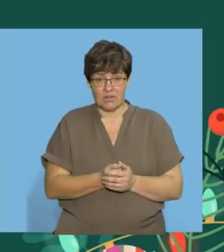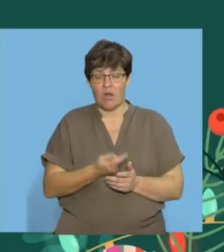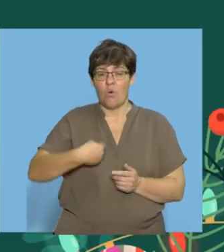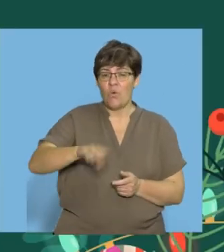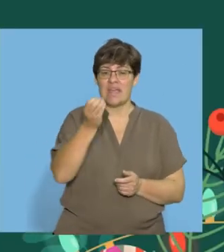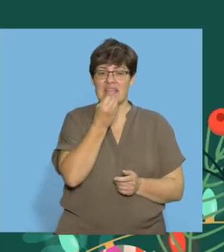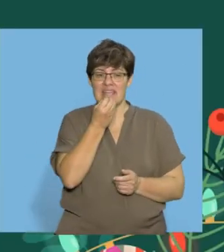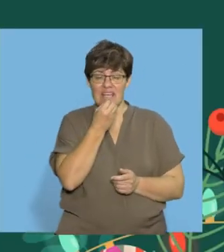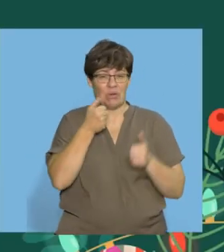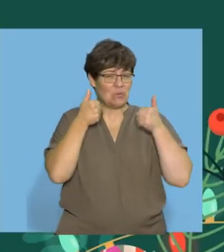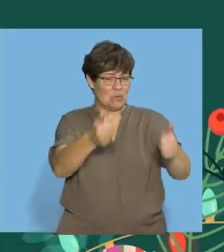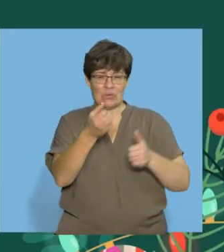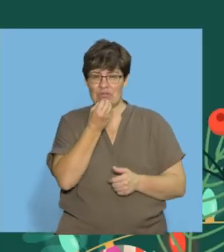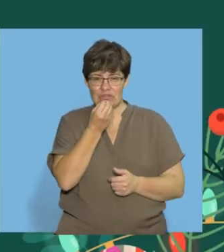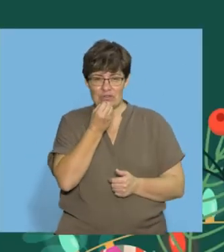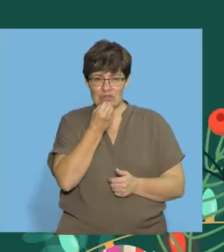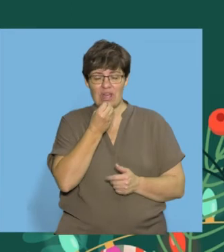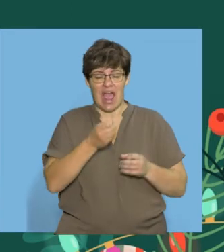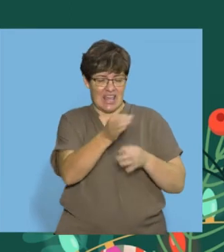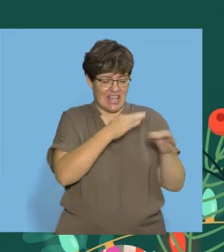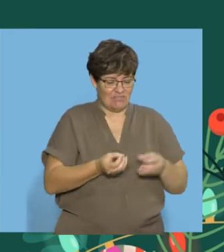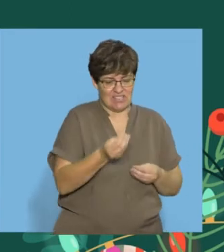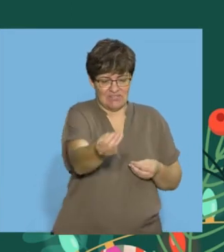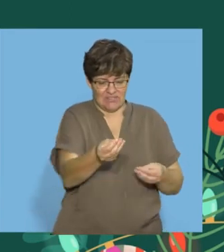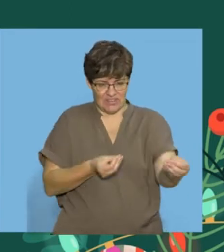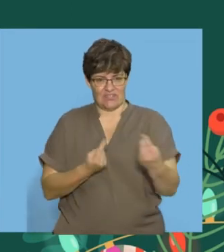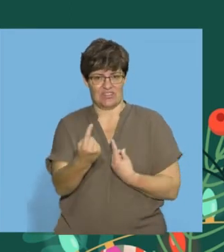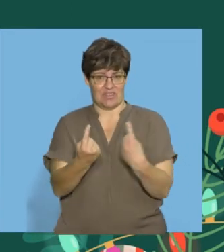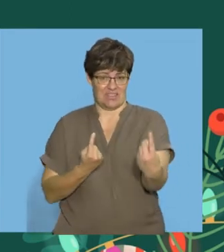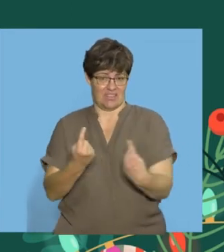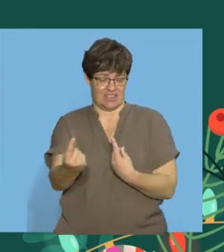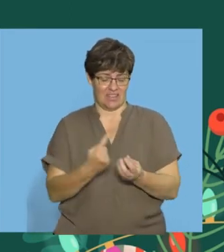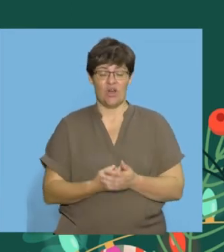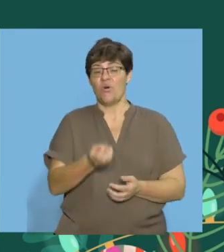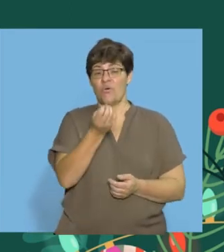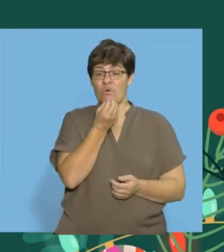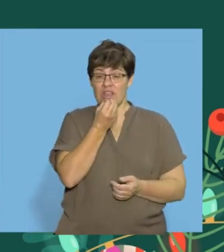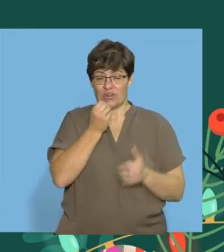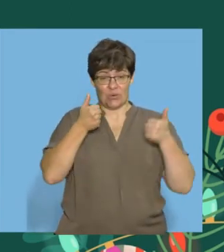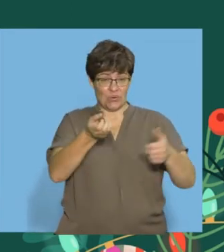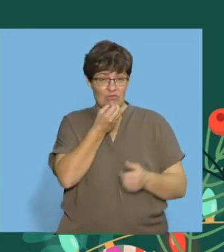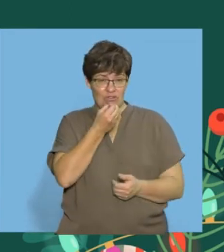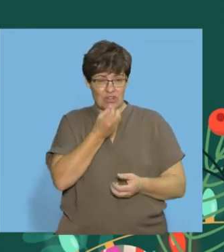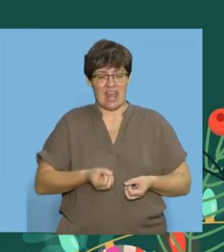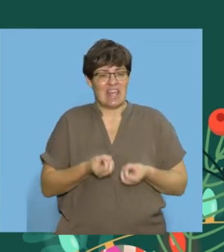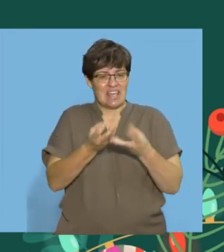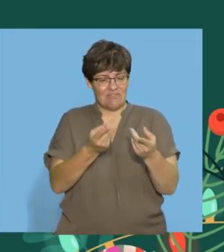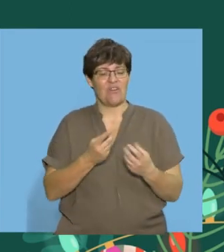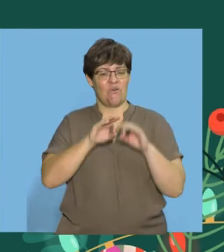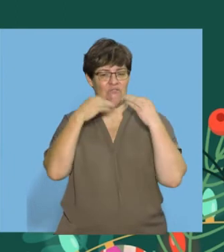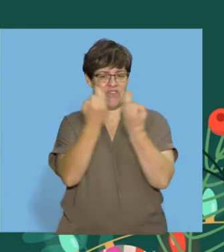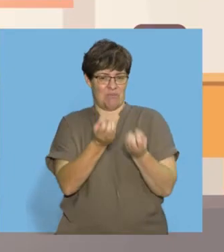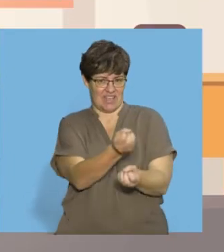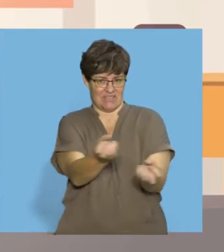we eat good food and give gifts to our family. We eat good food and give gifts to our